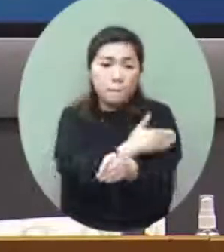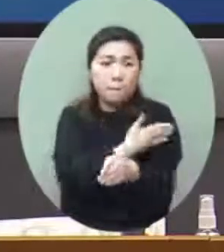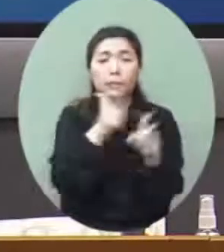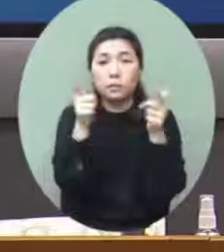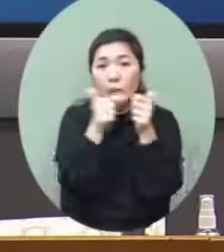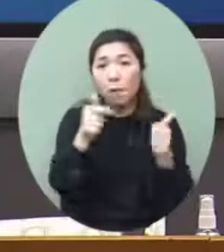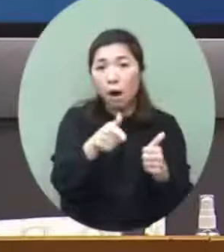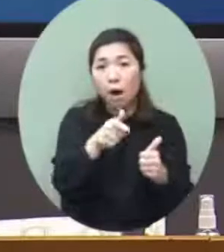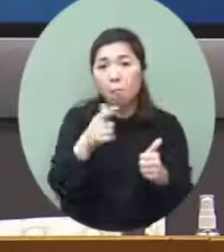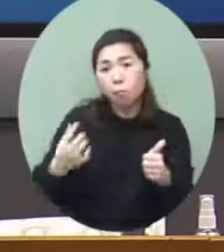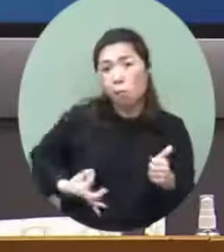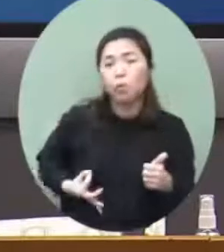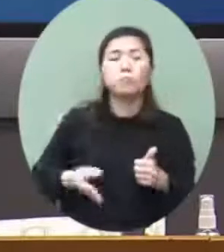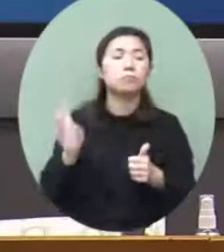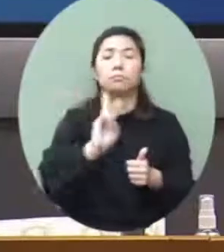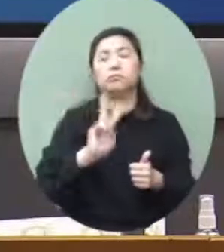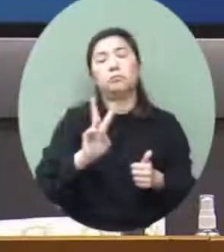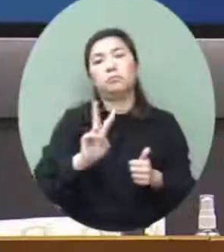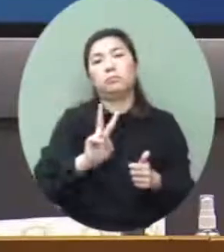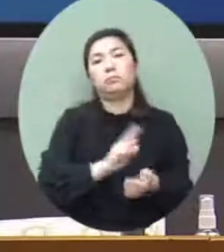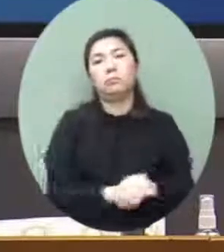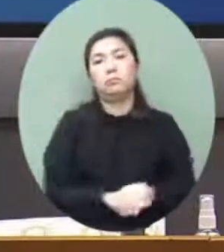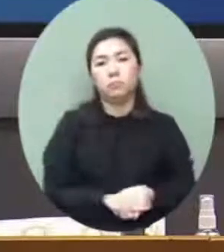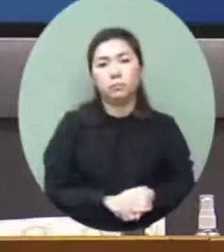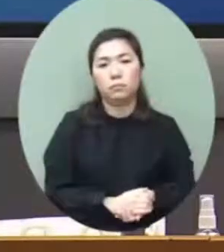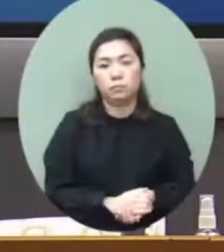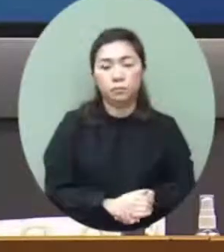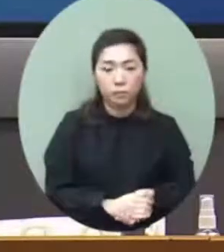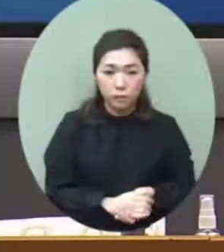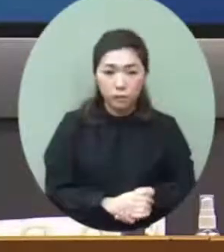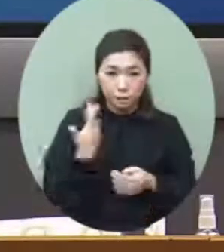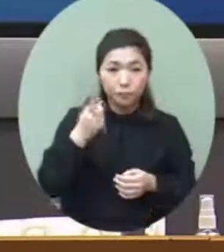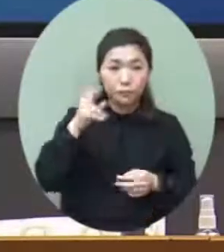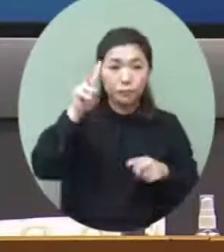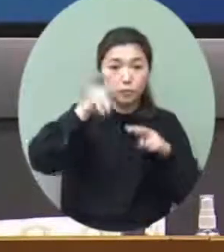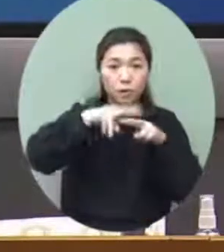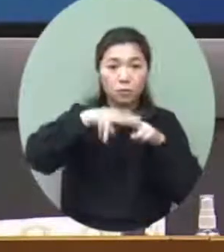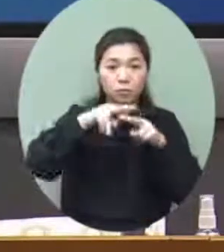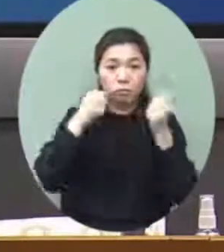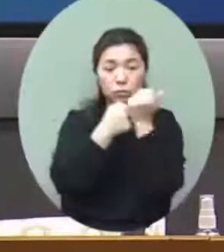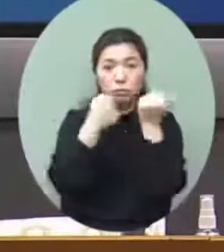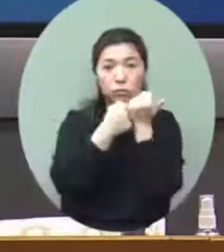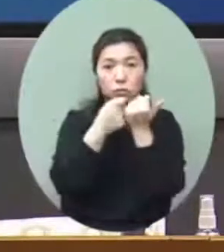on patients would apply.